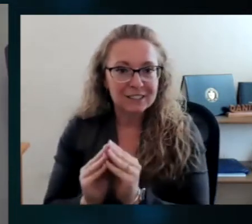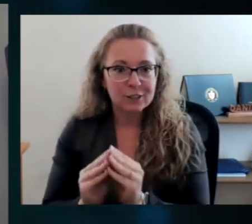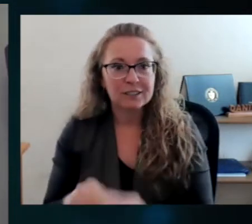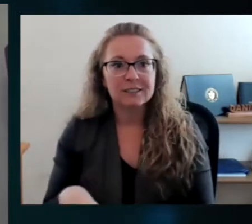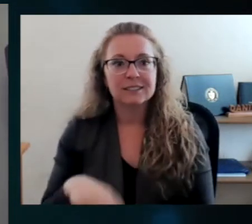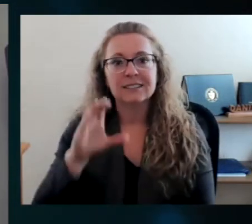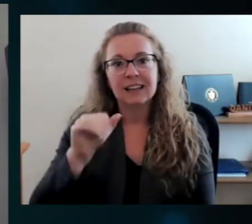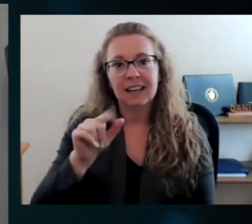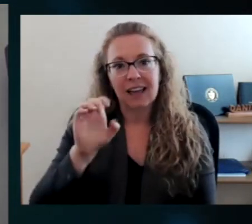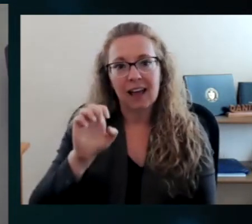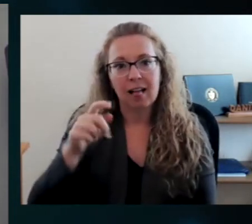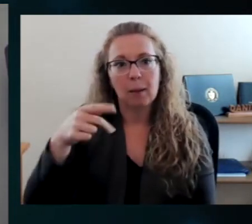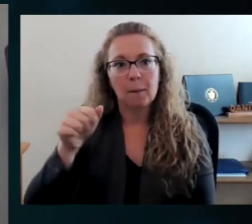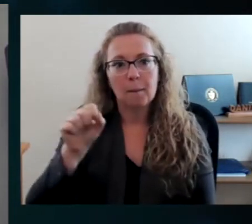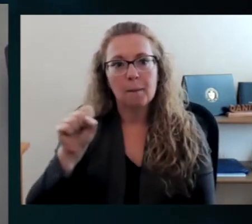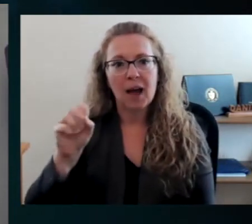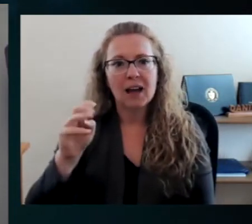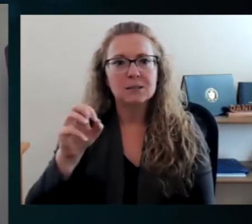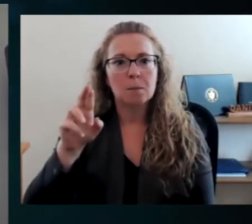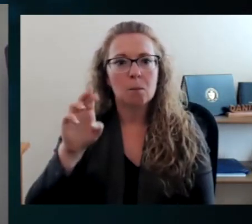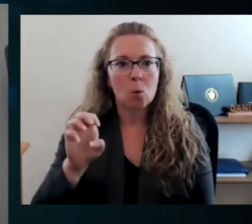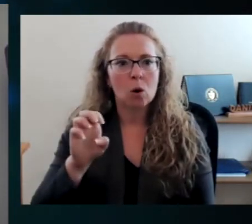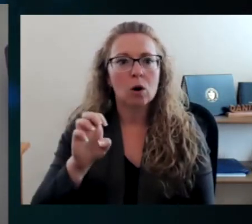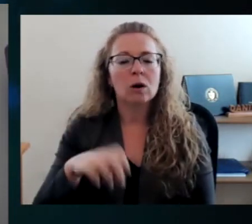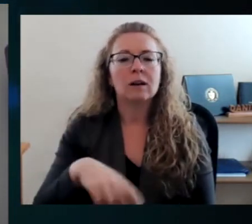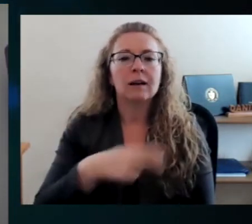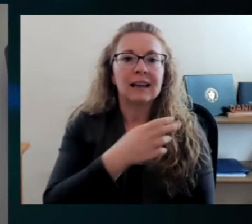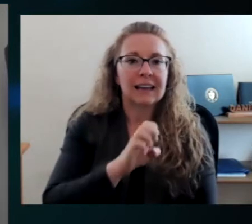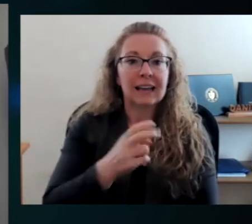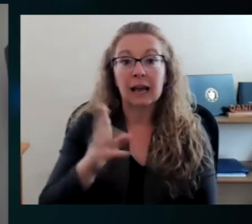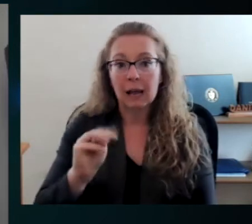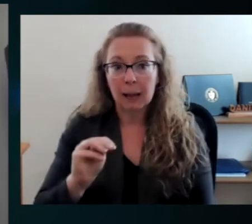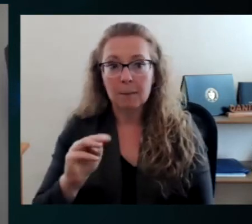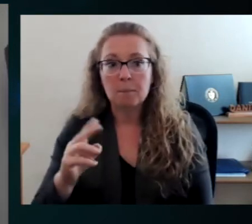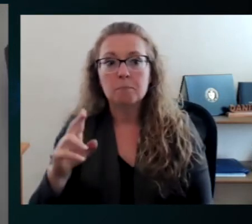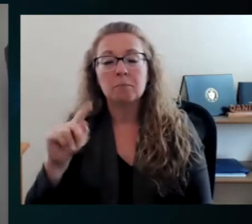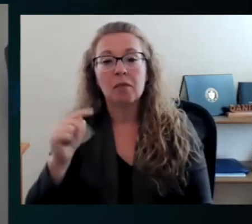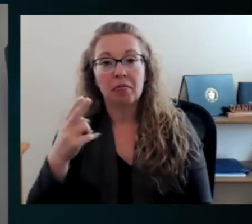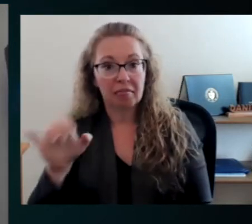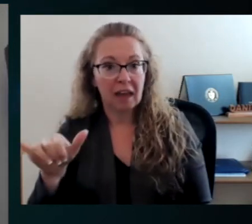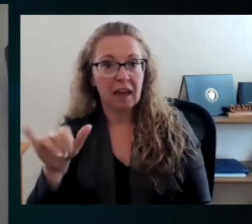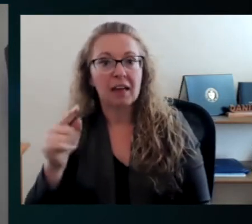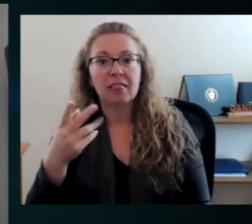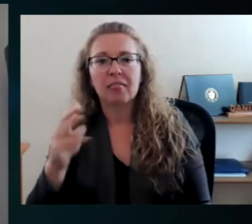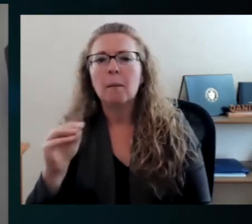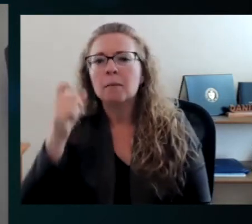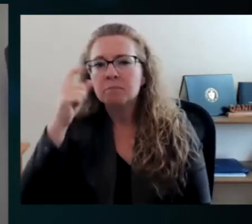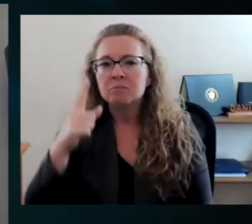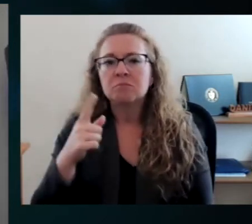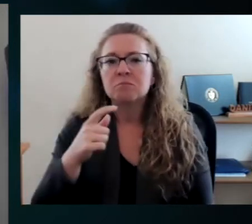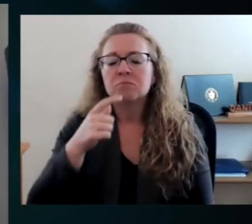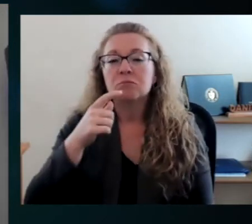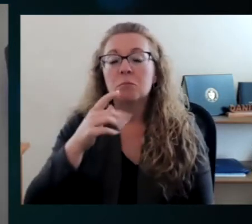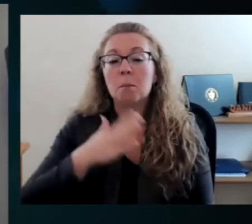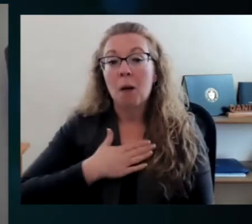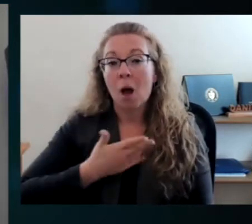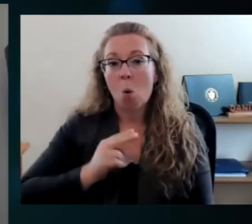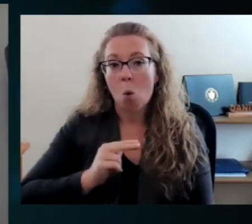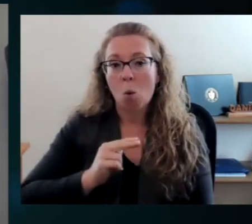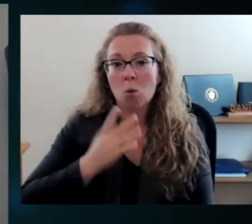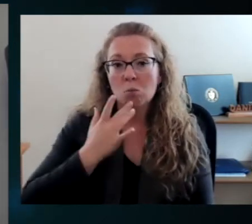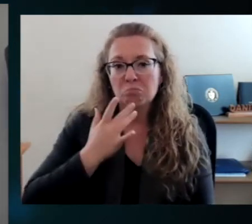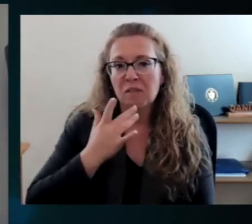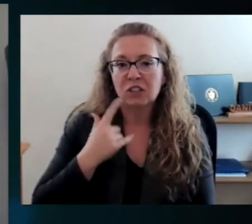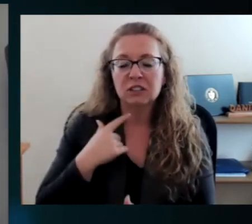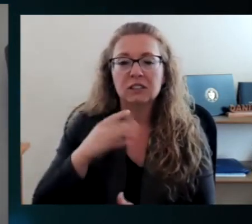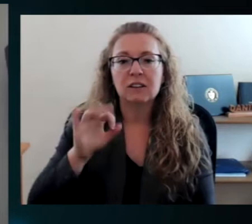he, him, as my gender is fluid, non-binary. I'm speaking to you from Saskatchewan, the